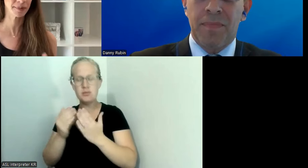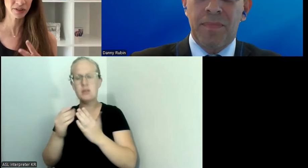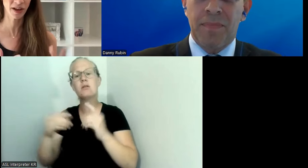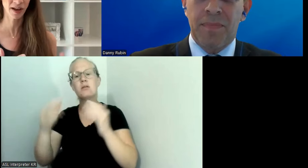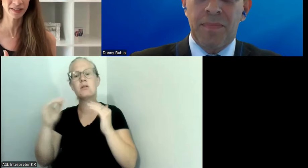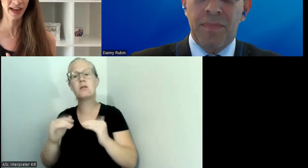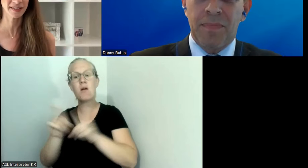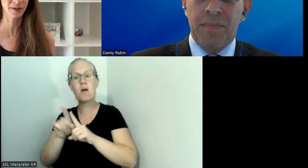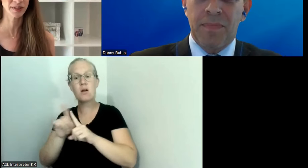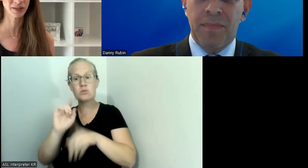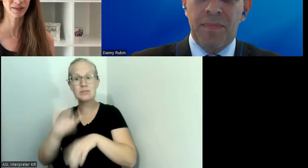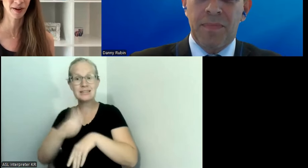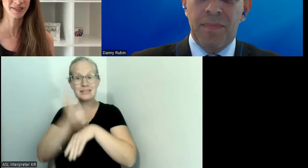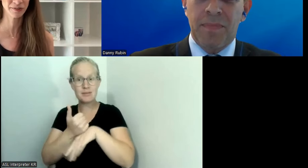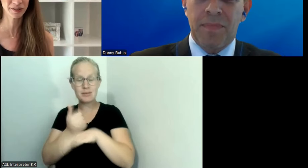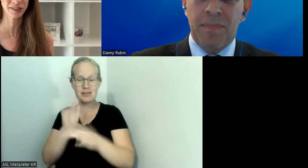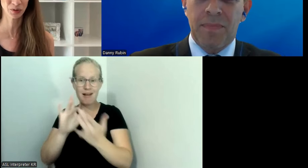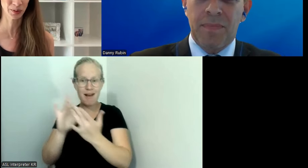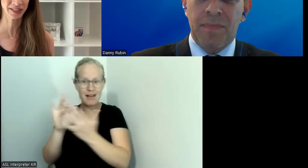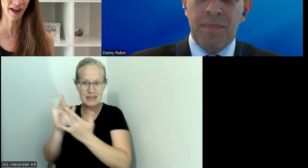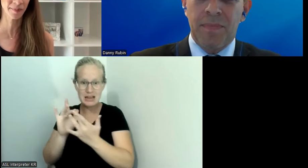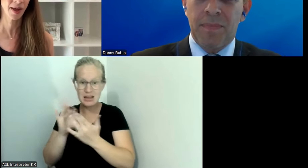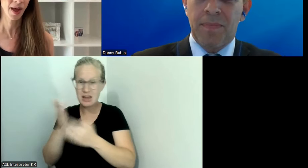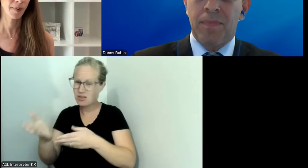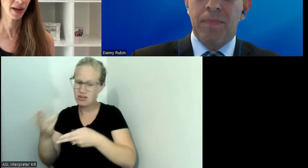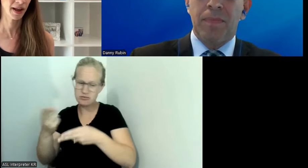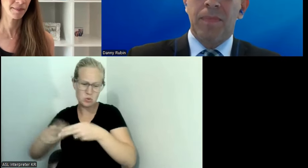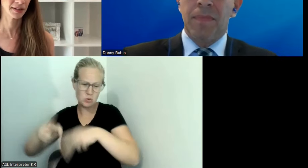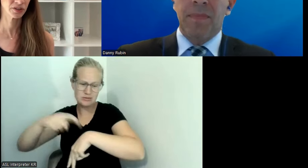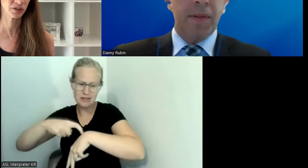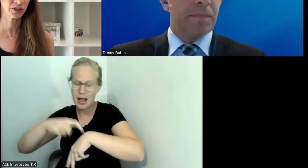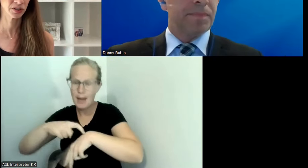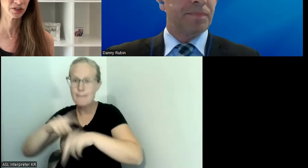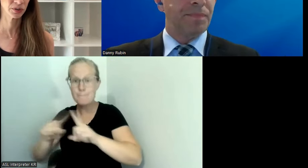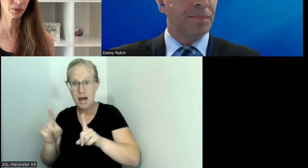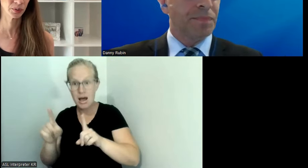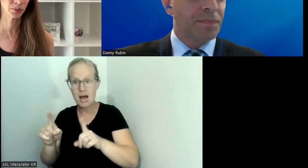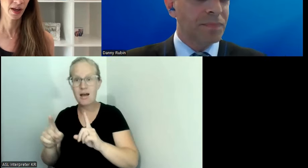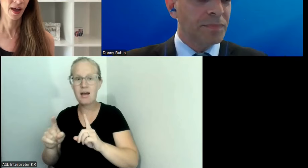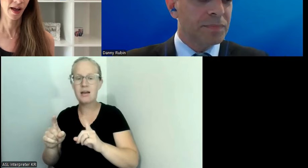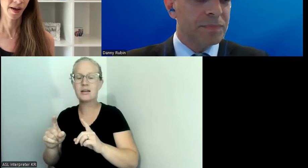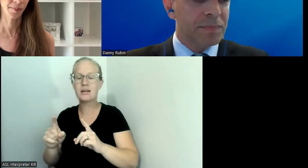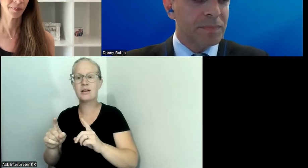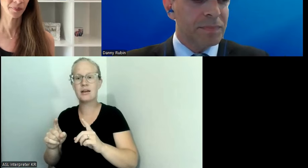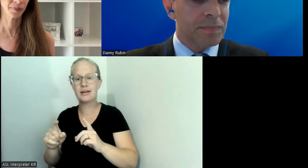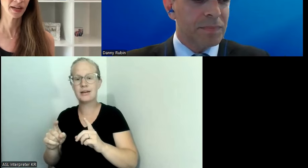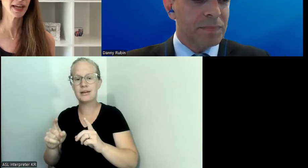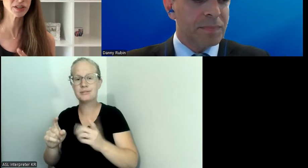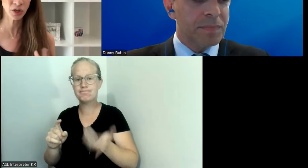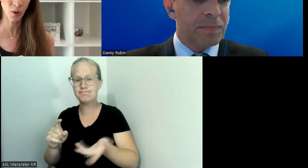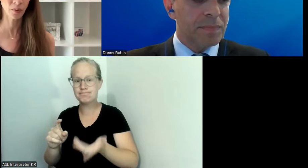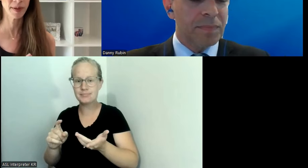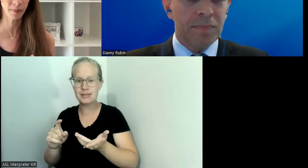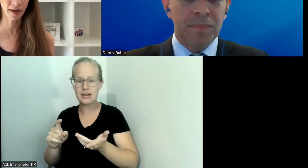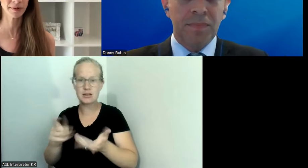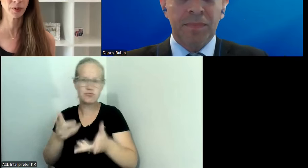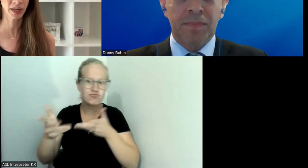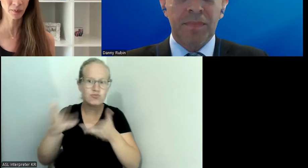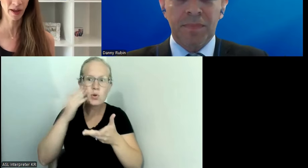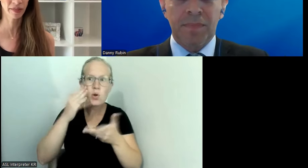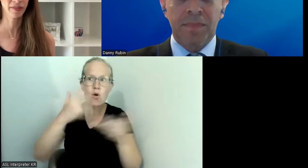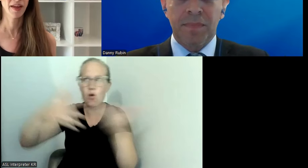um, establishing contacts. I wasn't good. I was there for just a short time, but I made sure to, um, kind of get to know the